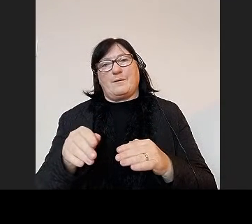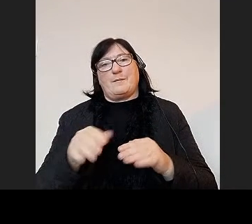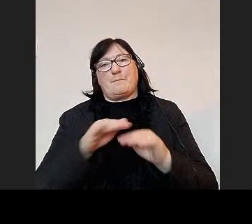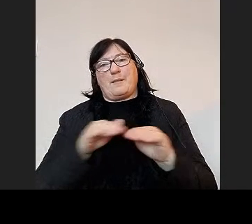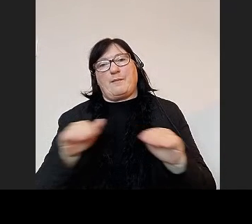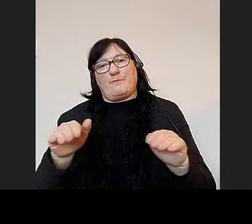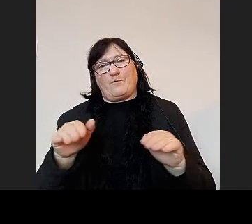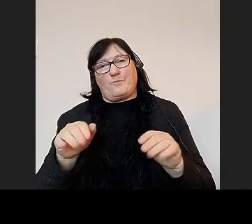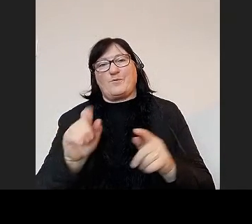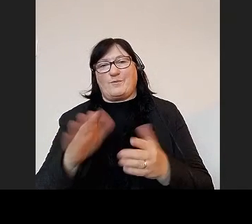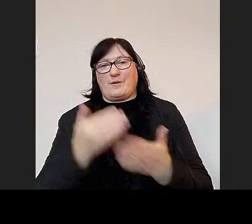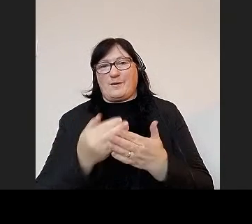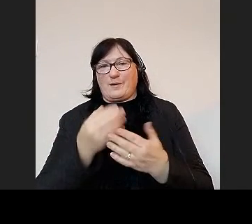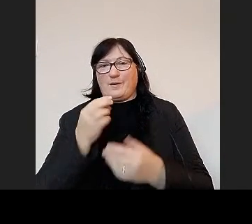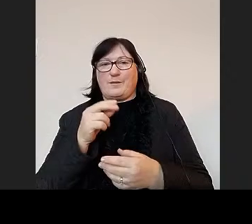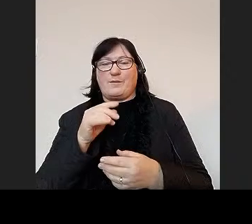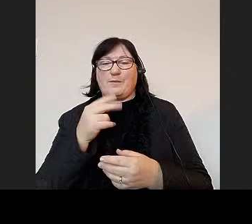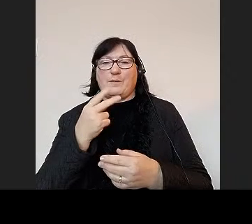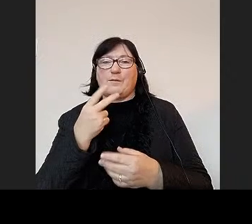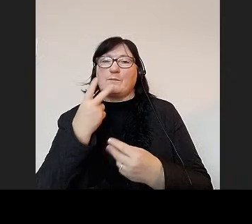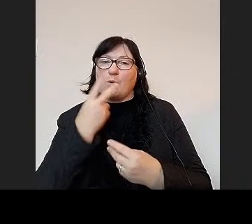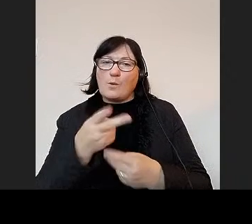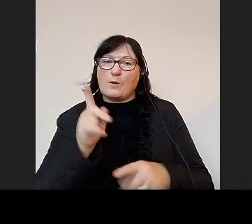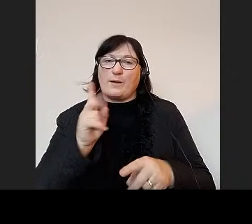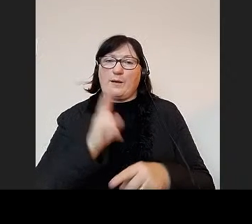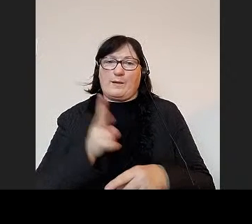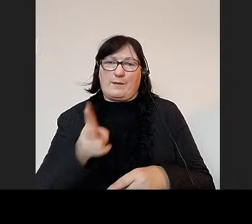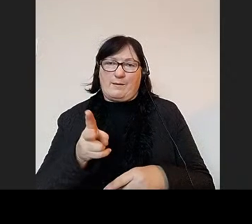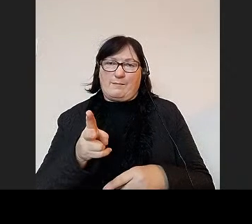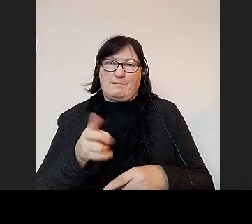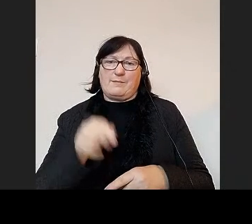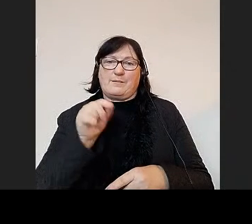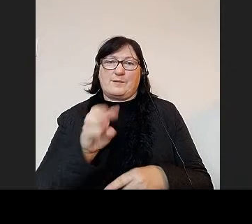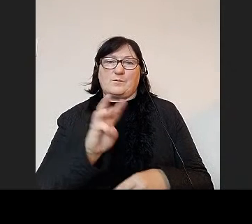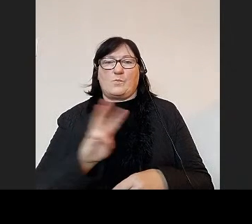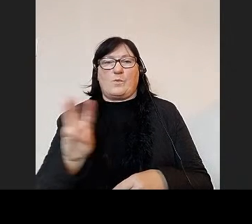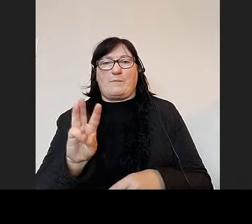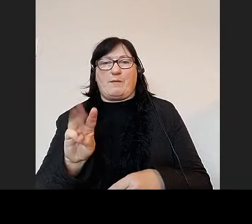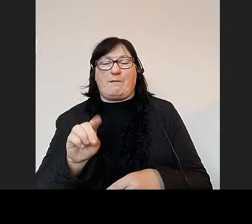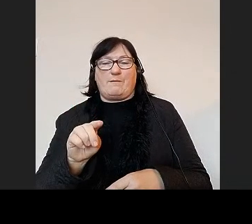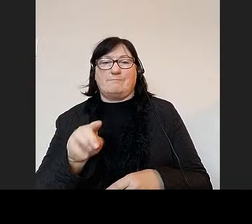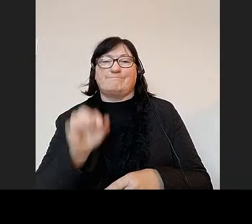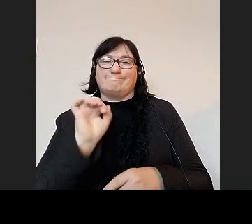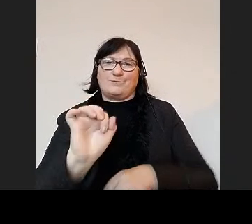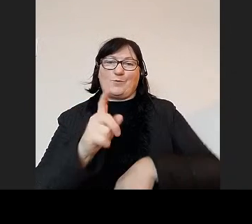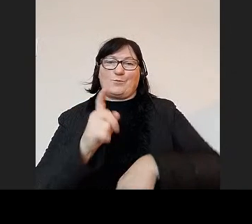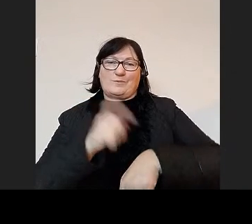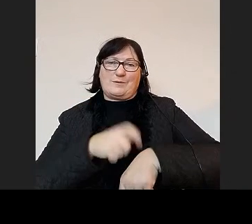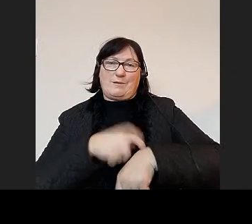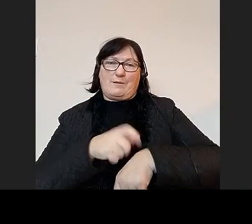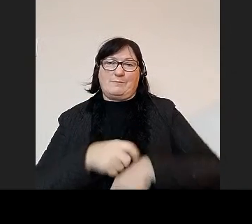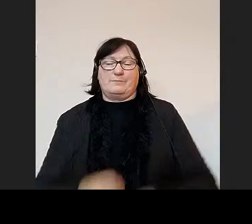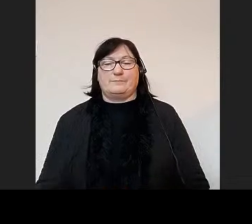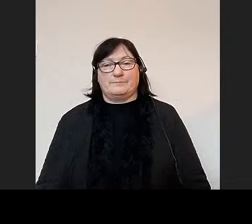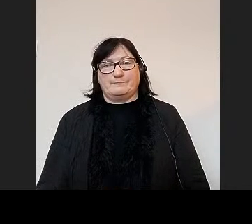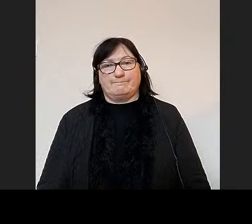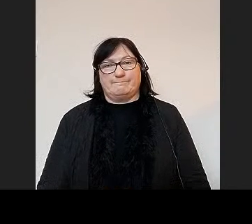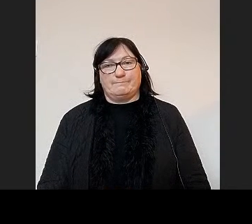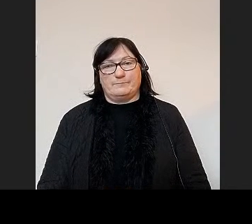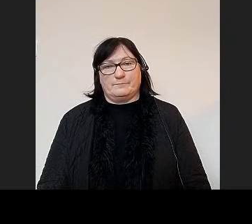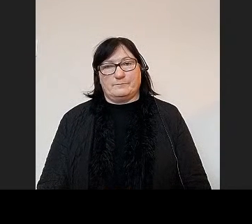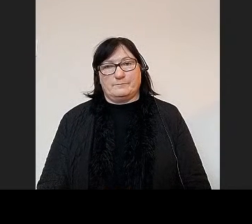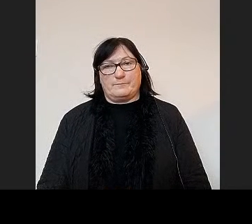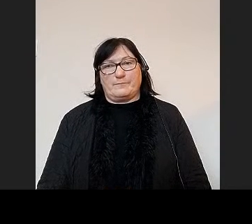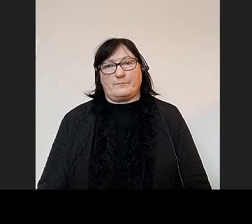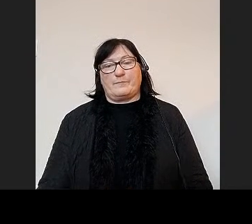webinar at a later stage at the comfort of your time. So, ladies and gentlemen, we are now moving along